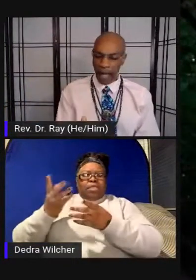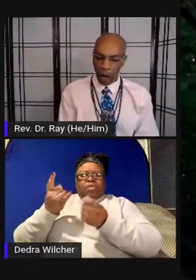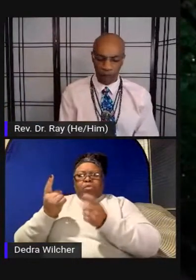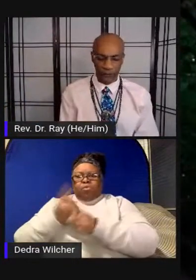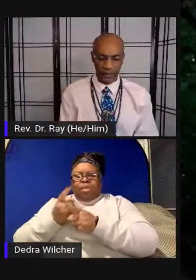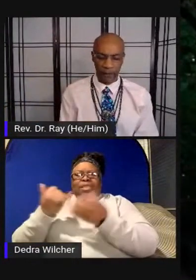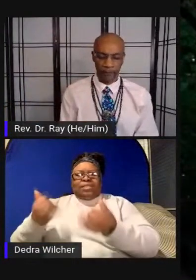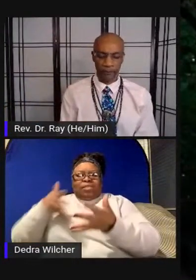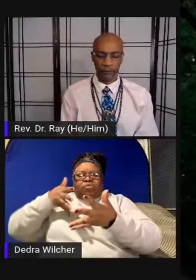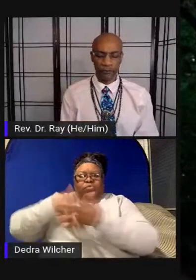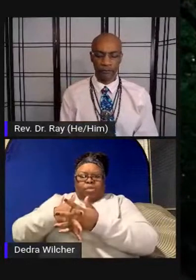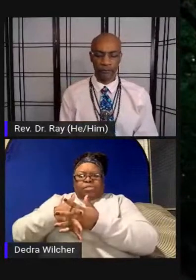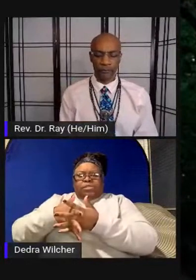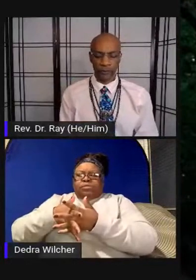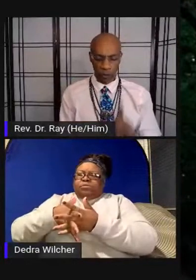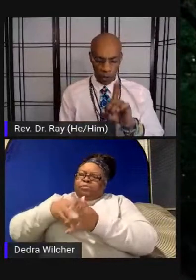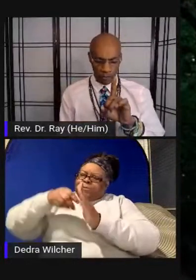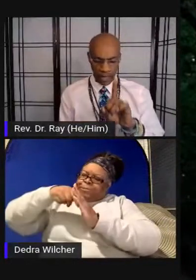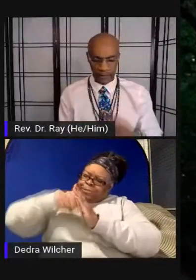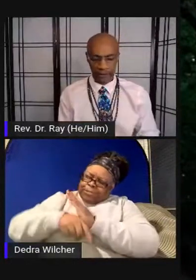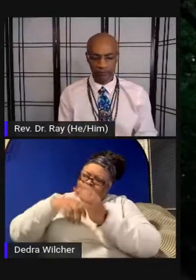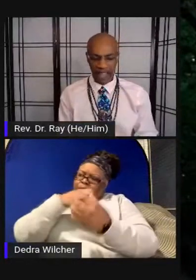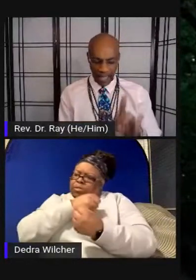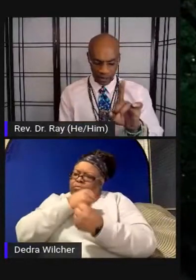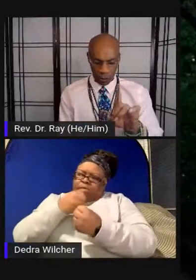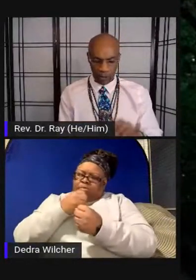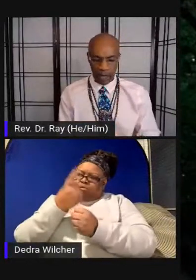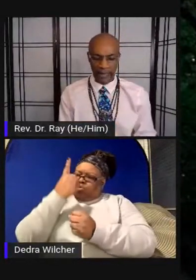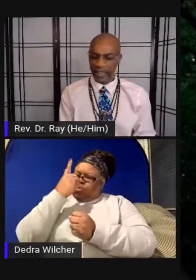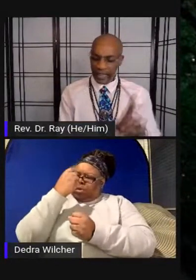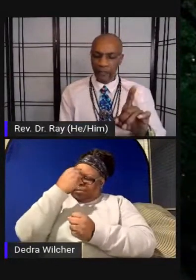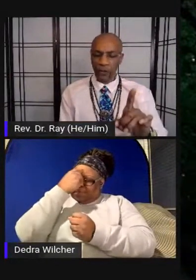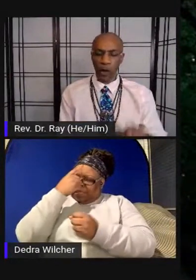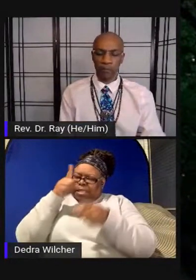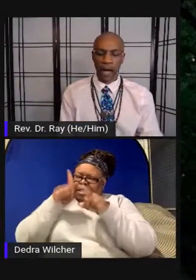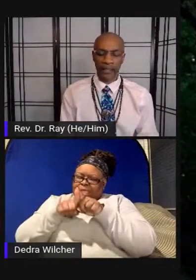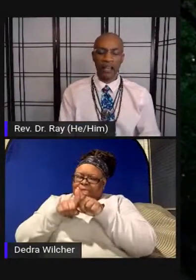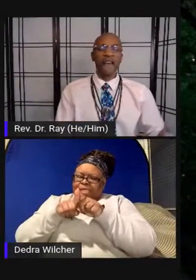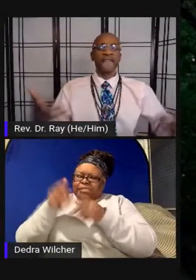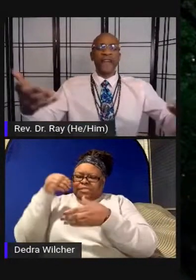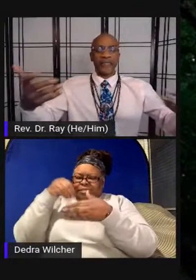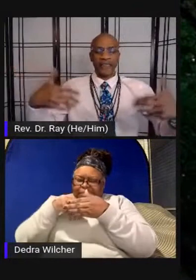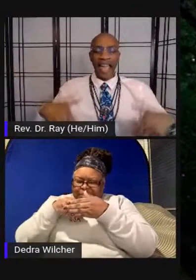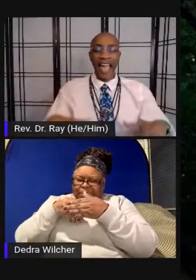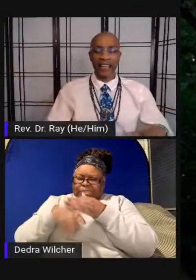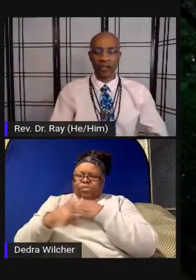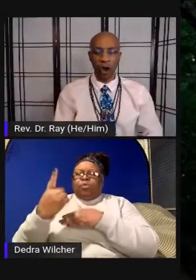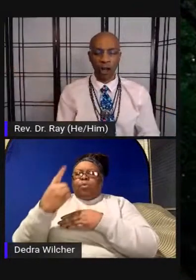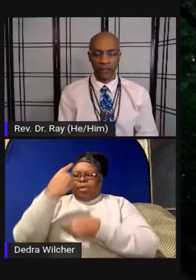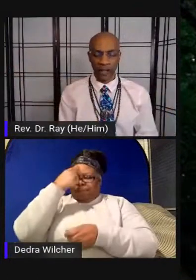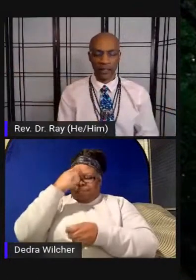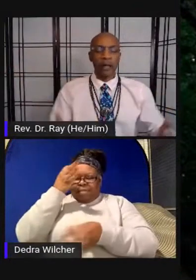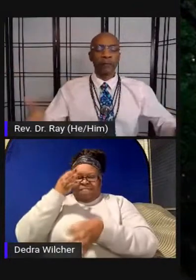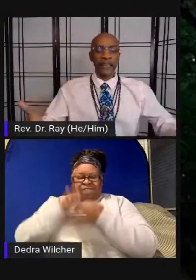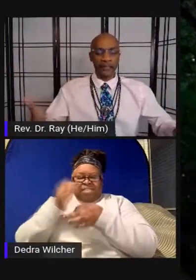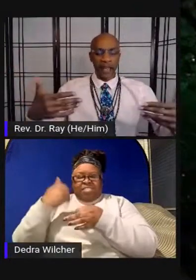connected powerfully to the one mind, as the one mind, in the one mind. Faith has all